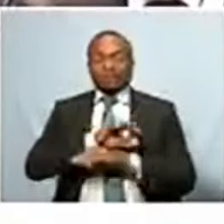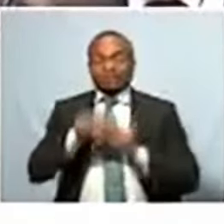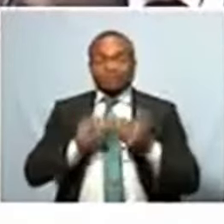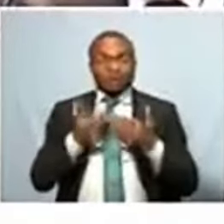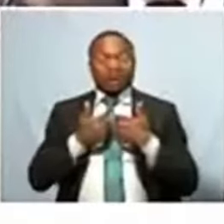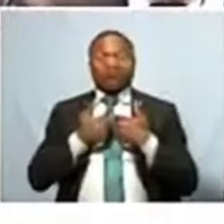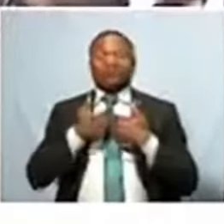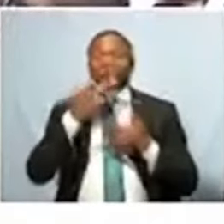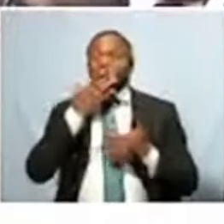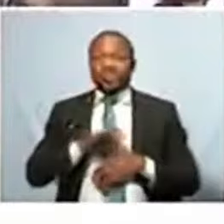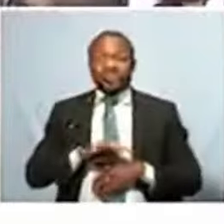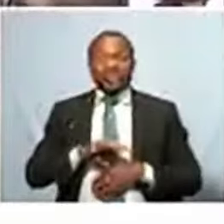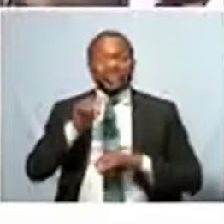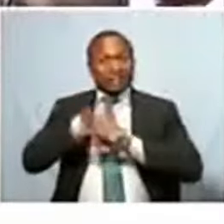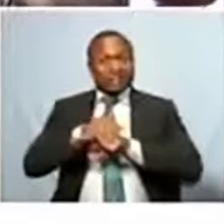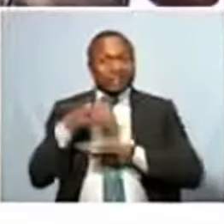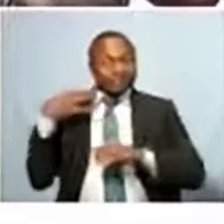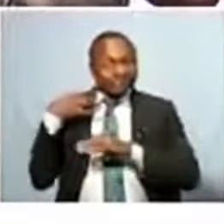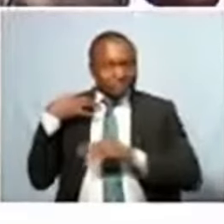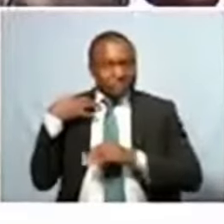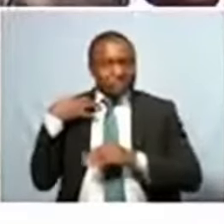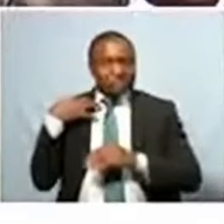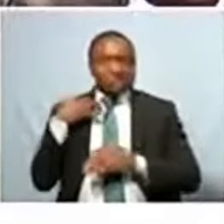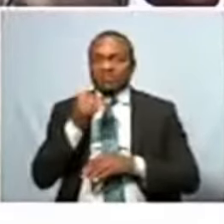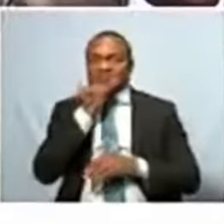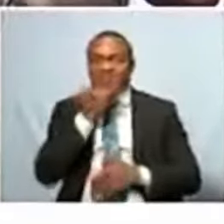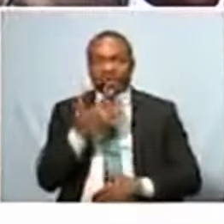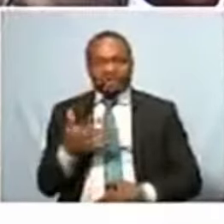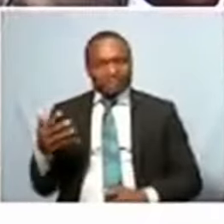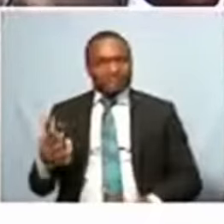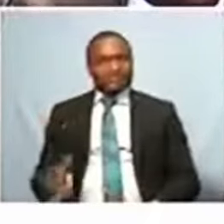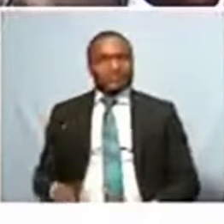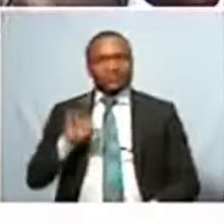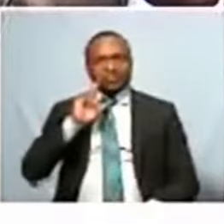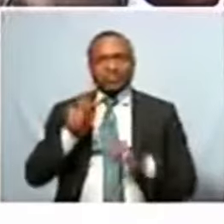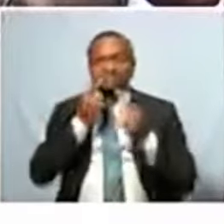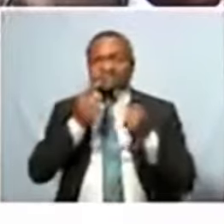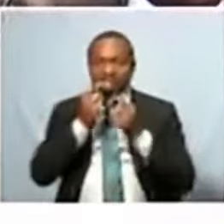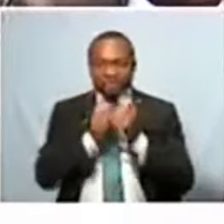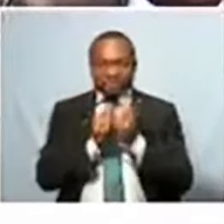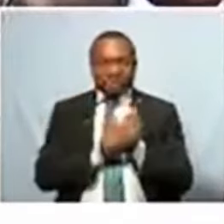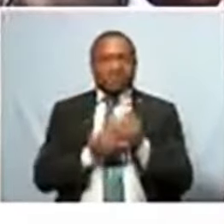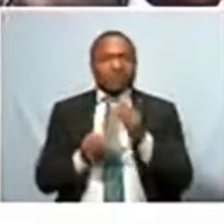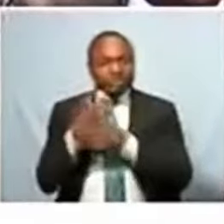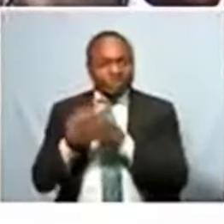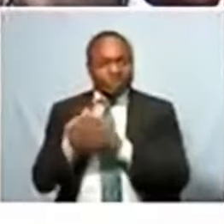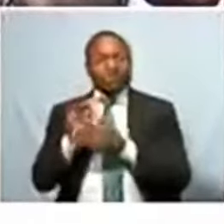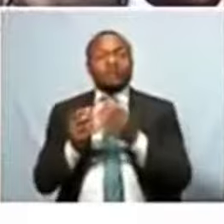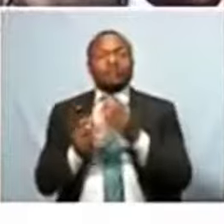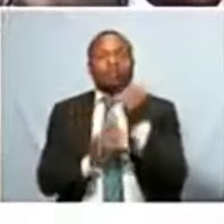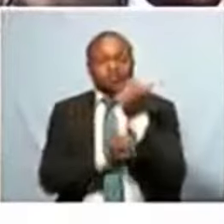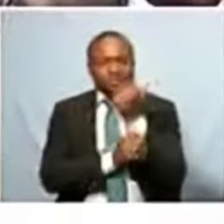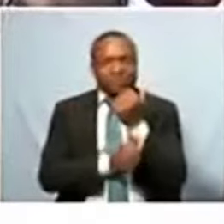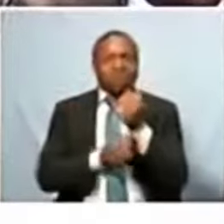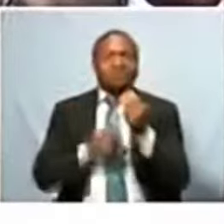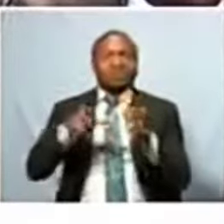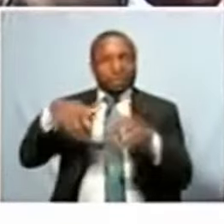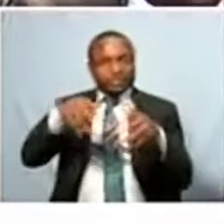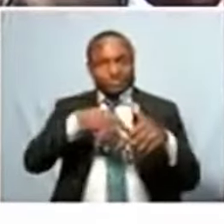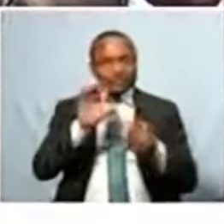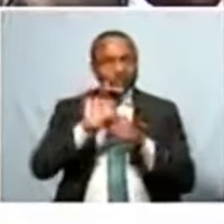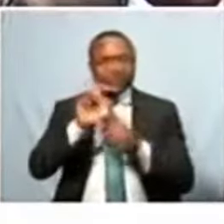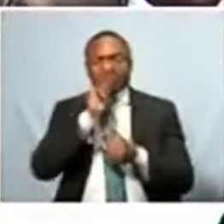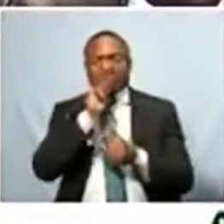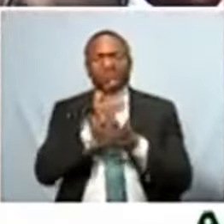a very bad night because we're being reminded of wrong things. Let's talk about growing maize. Let's talk about mining copper, other